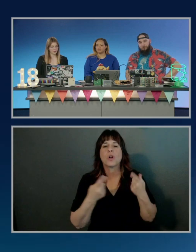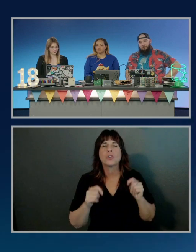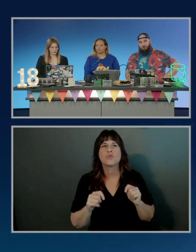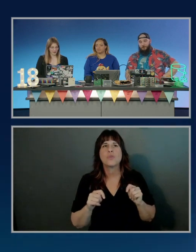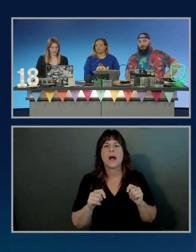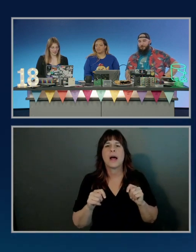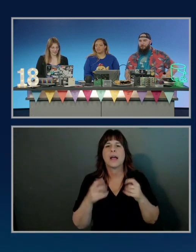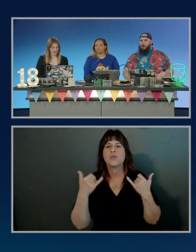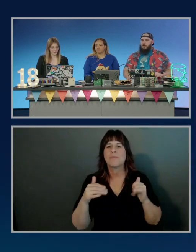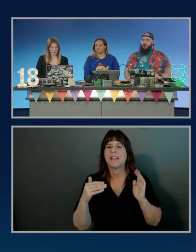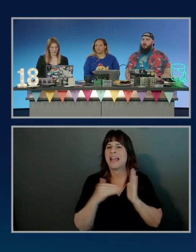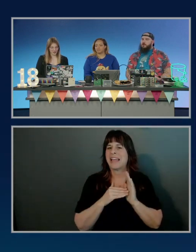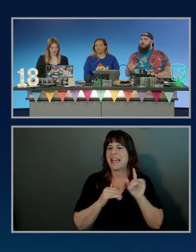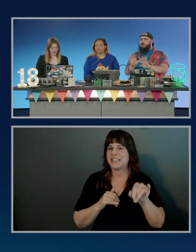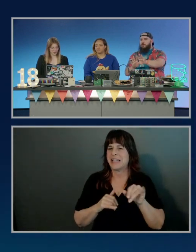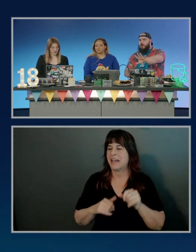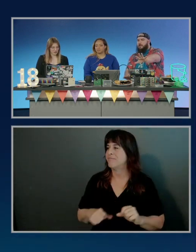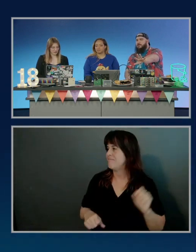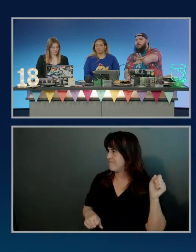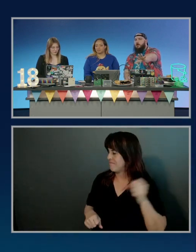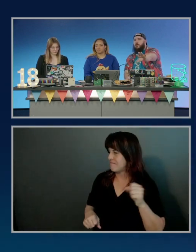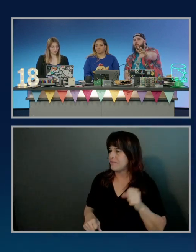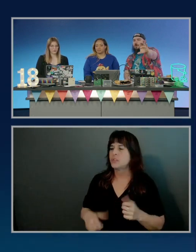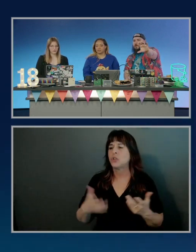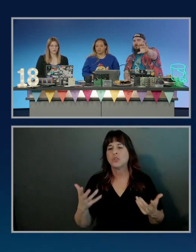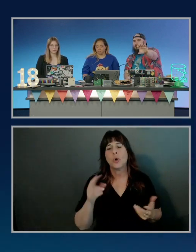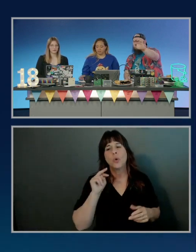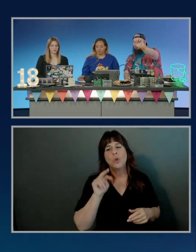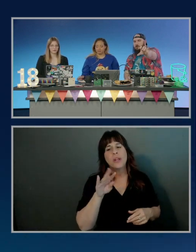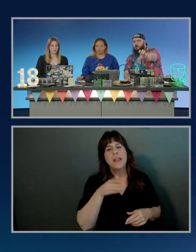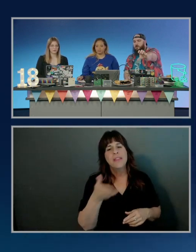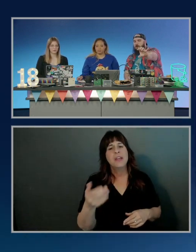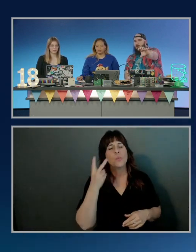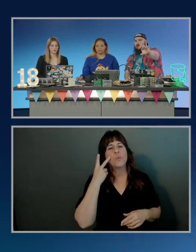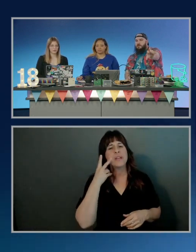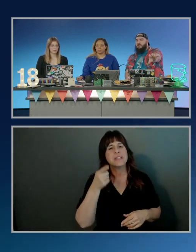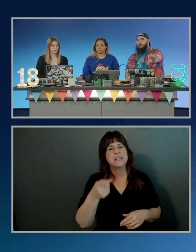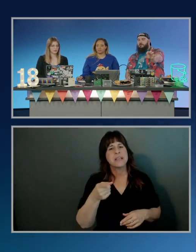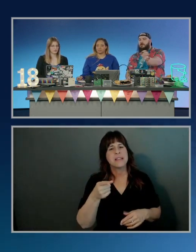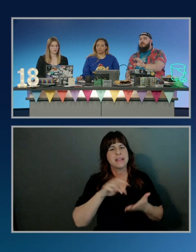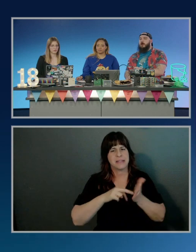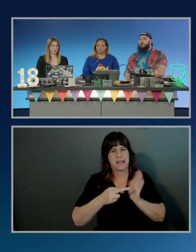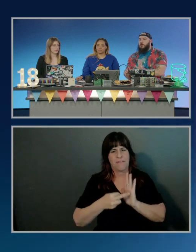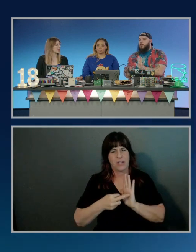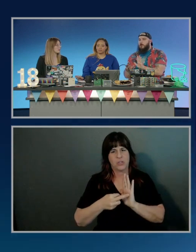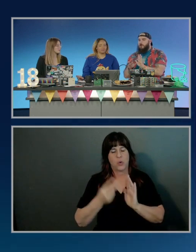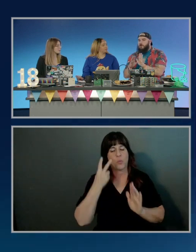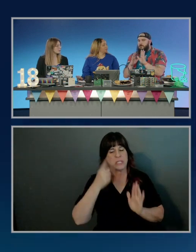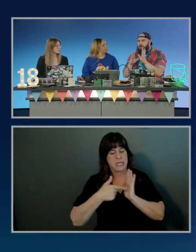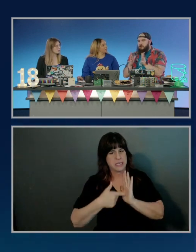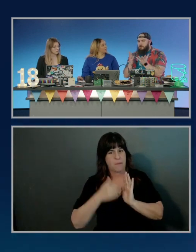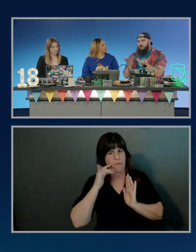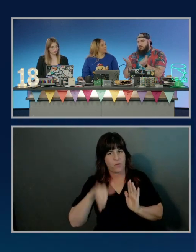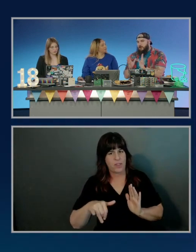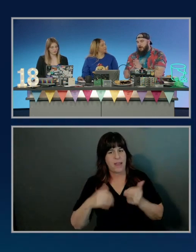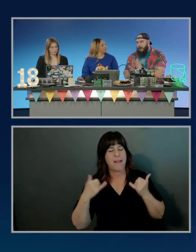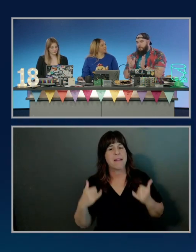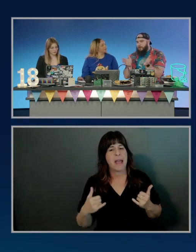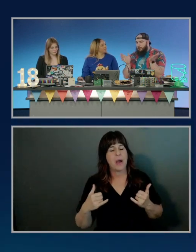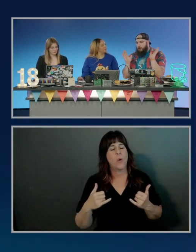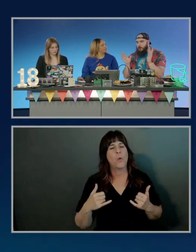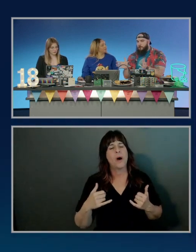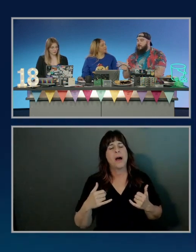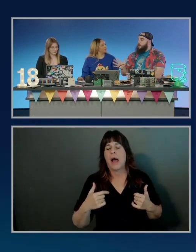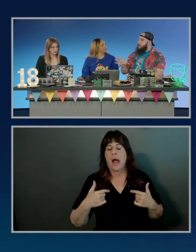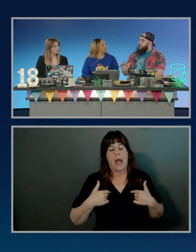against it. Exactly. So looking at this thing here, we see this definition and we see example phrases. Now, since I'm